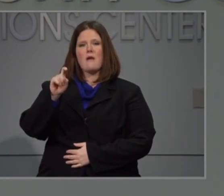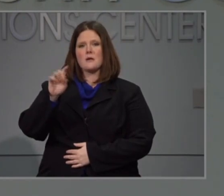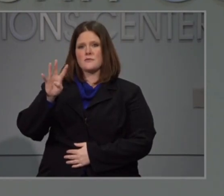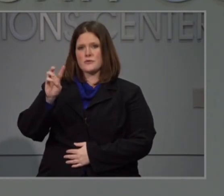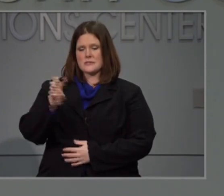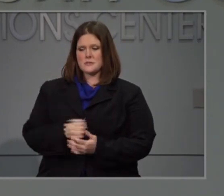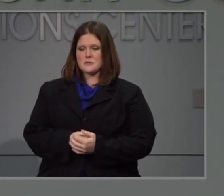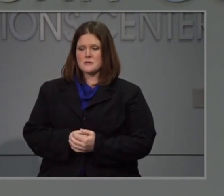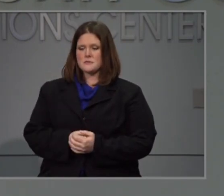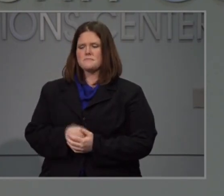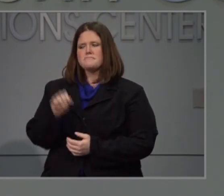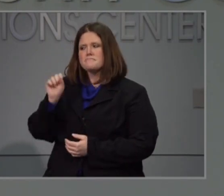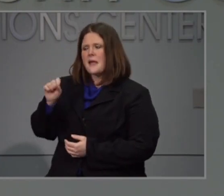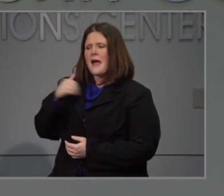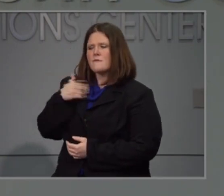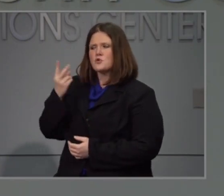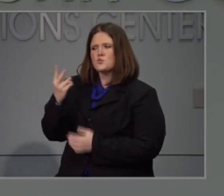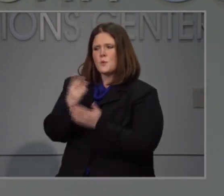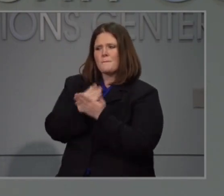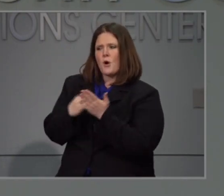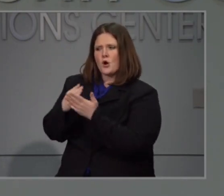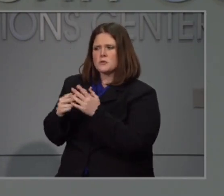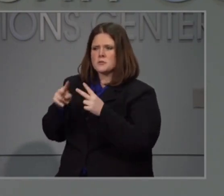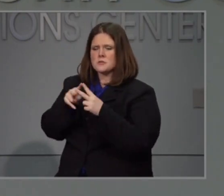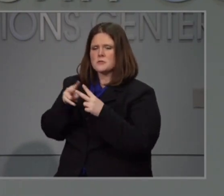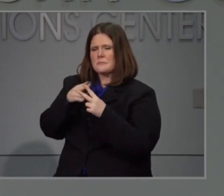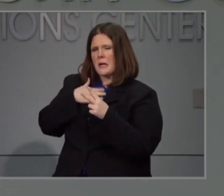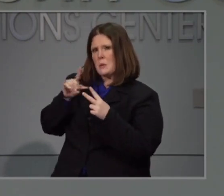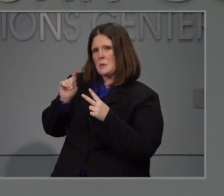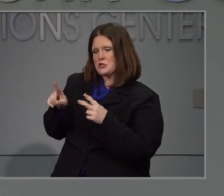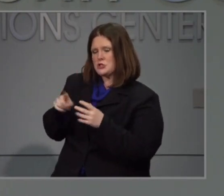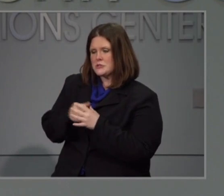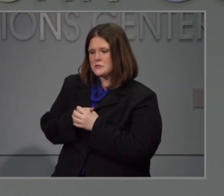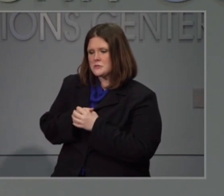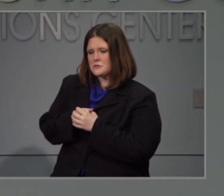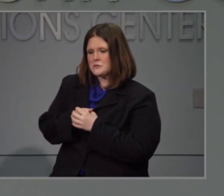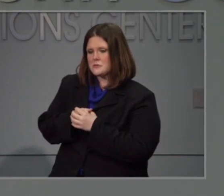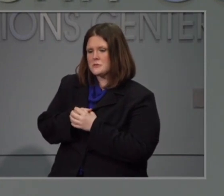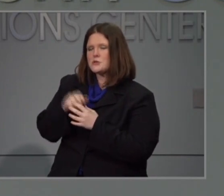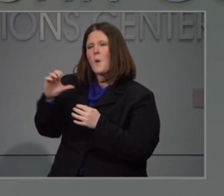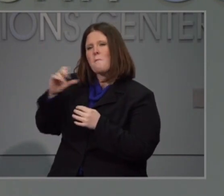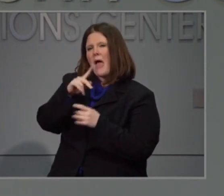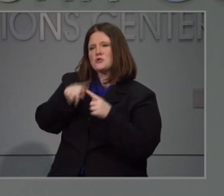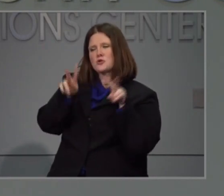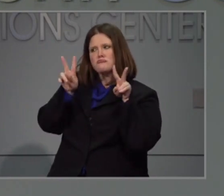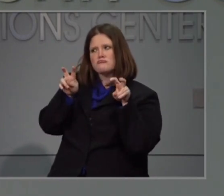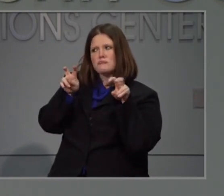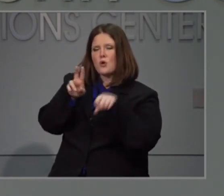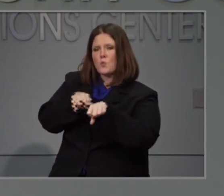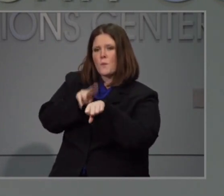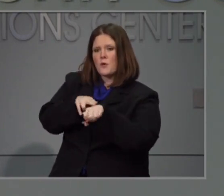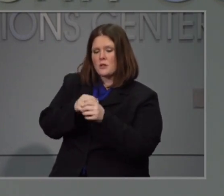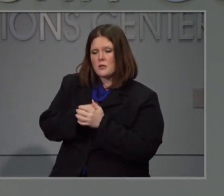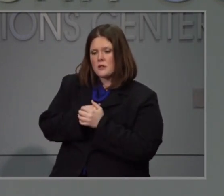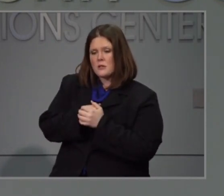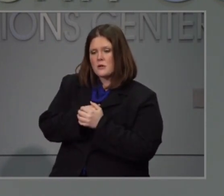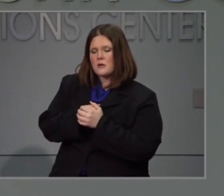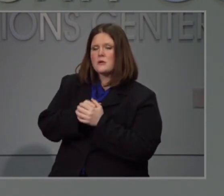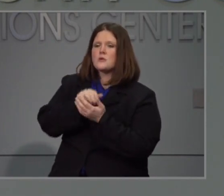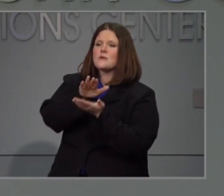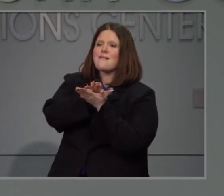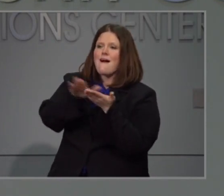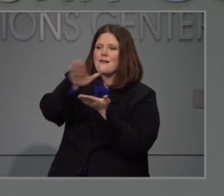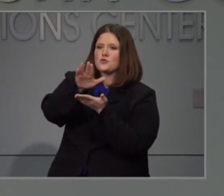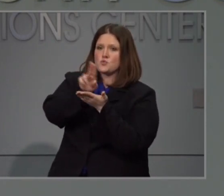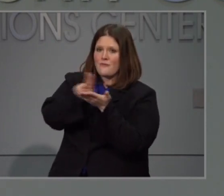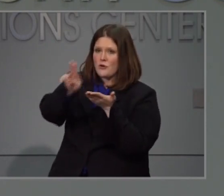Yes, I have a bit of a two-part question in regards to things getting back to normal. School start dates and university start dates, we're